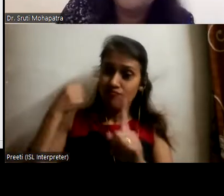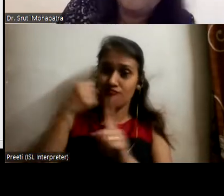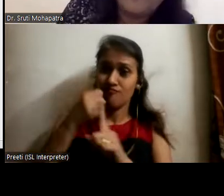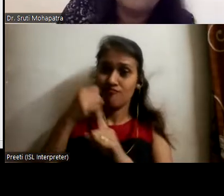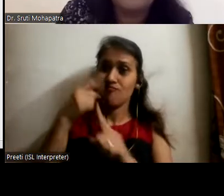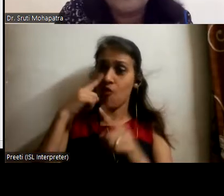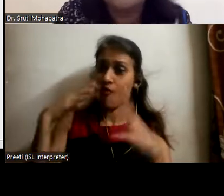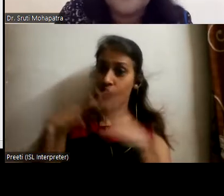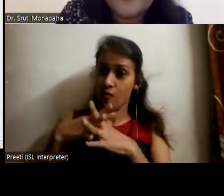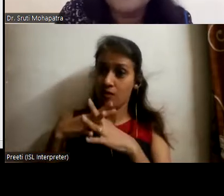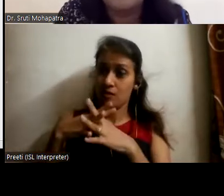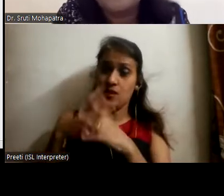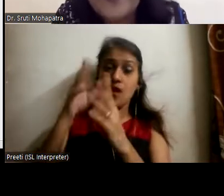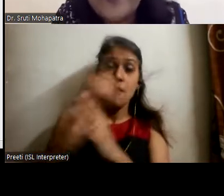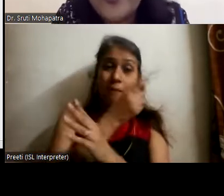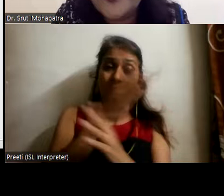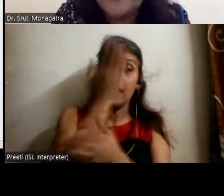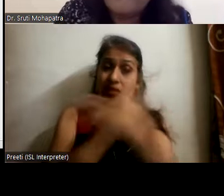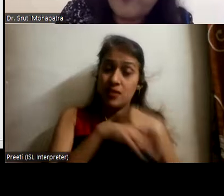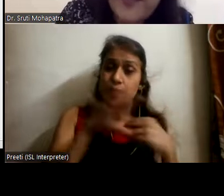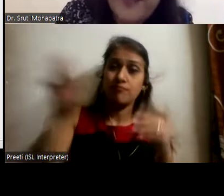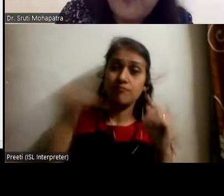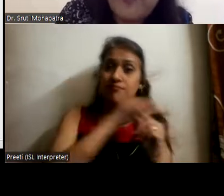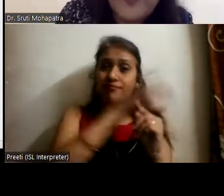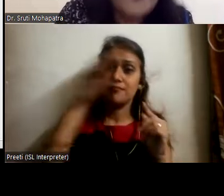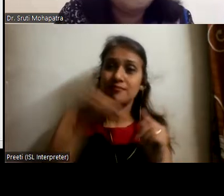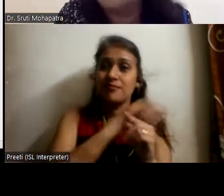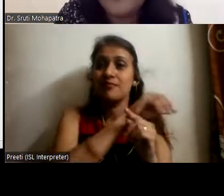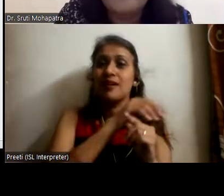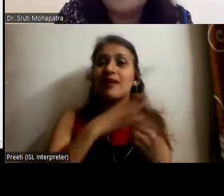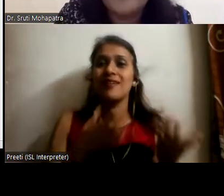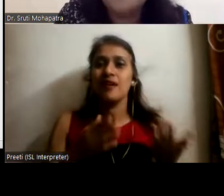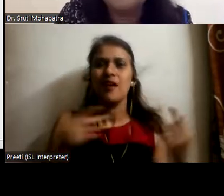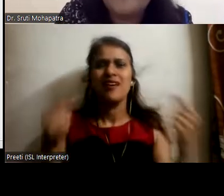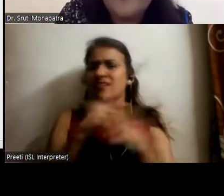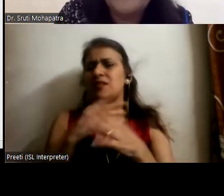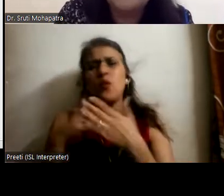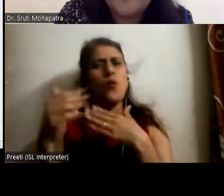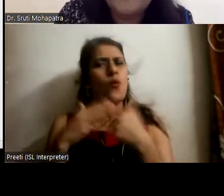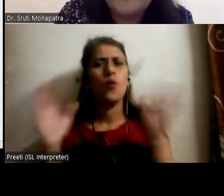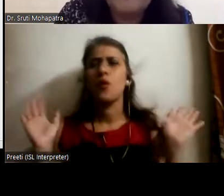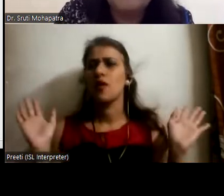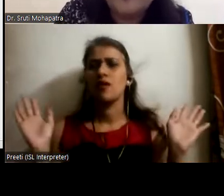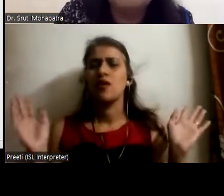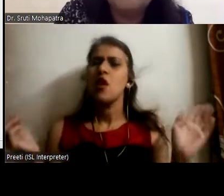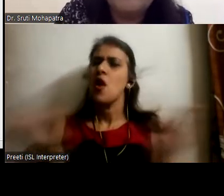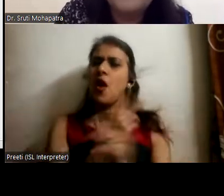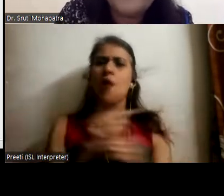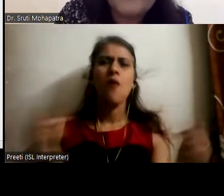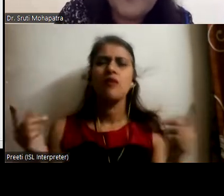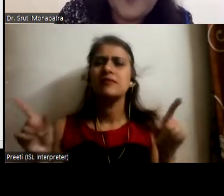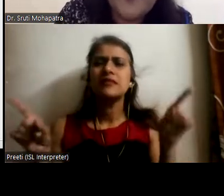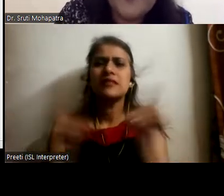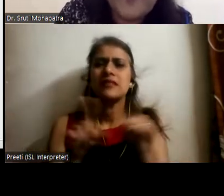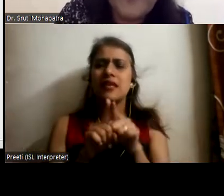movement borrowed a lot of things, a lot of characters from their movement. But whatever, I feel both the movements